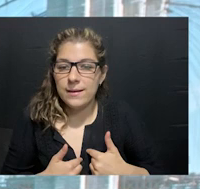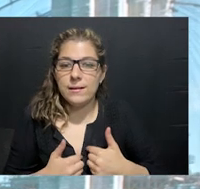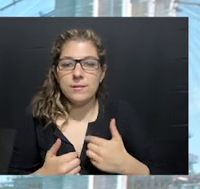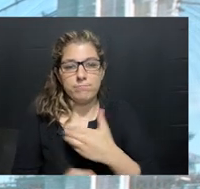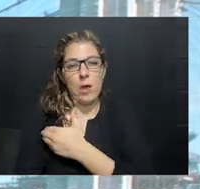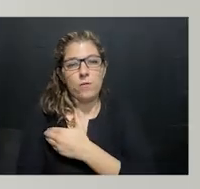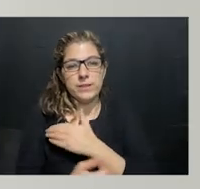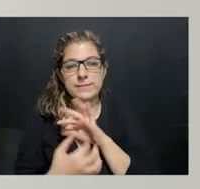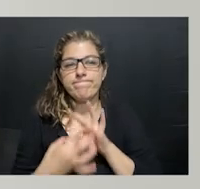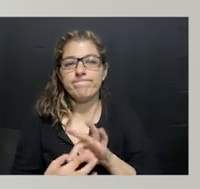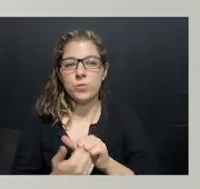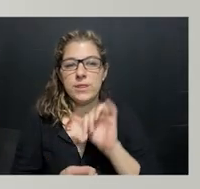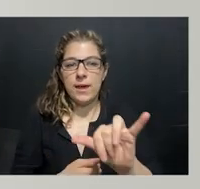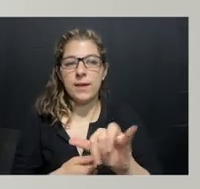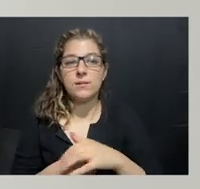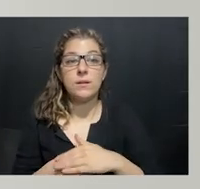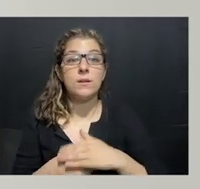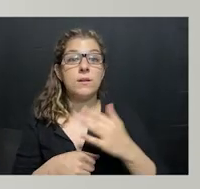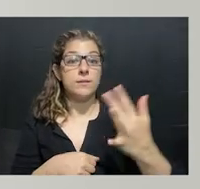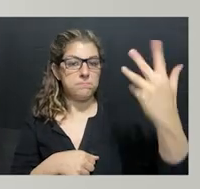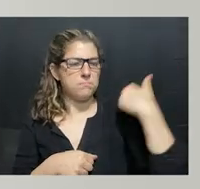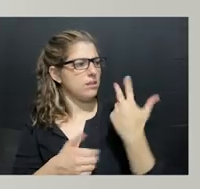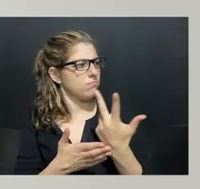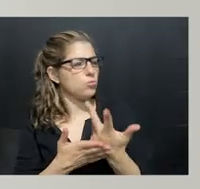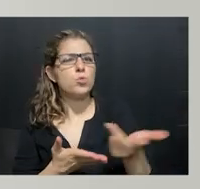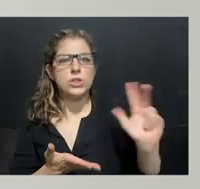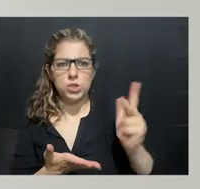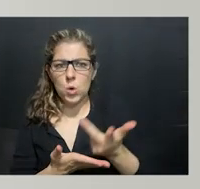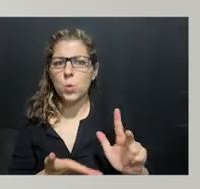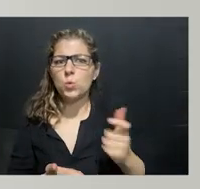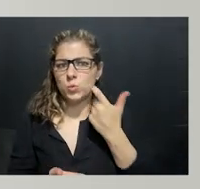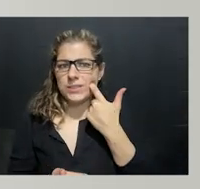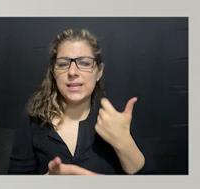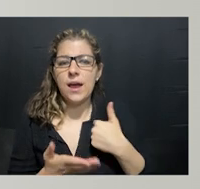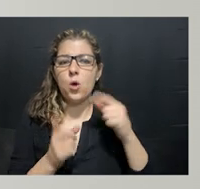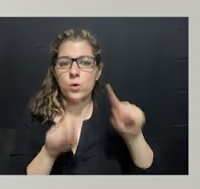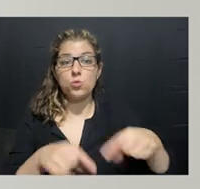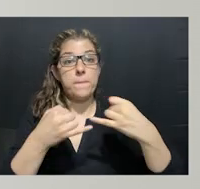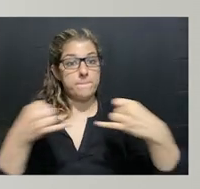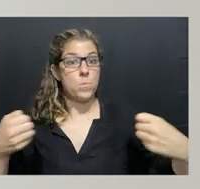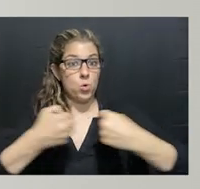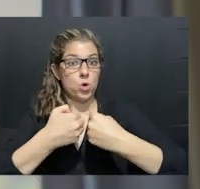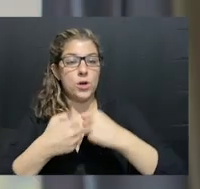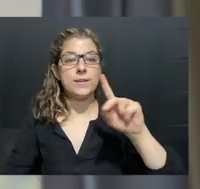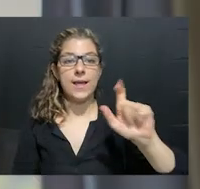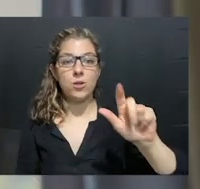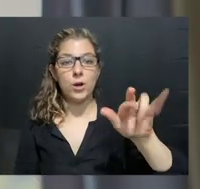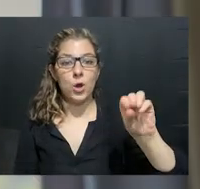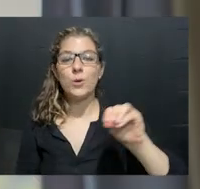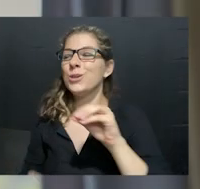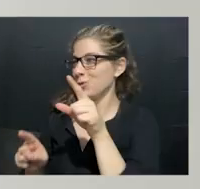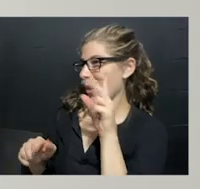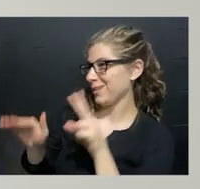powerfully intimate. Not that long ago, 3 weeks ago now, I went to the border at Del Rio. You anticipated where